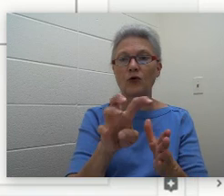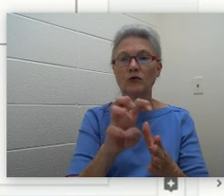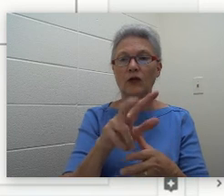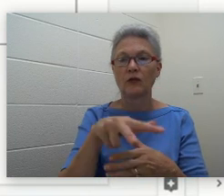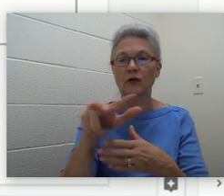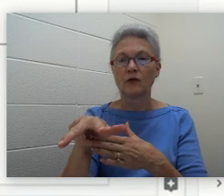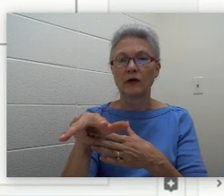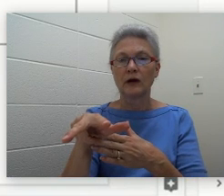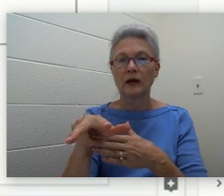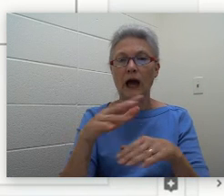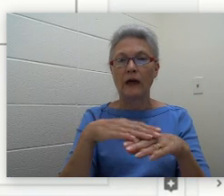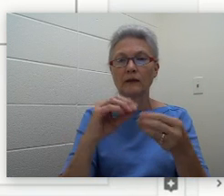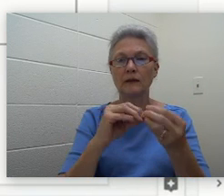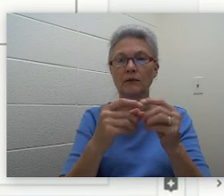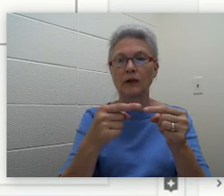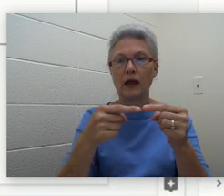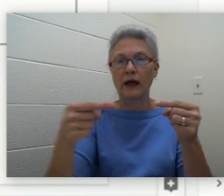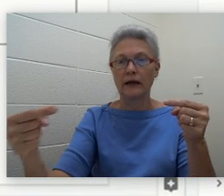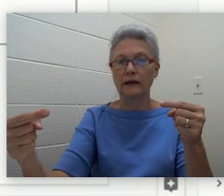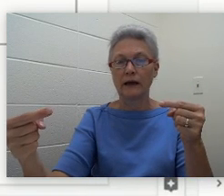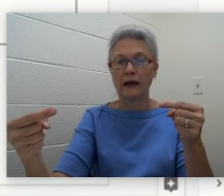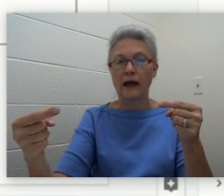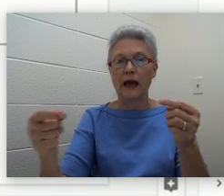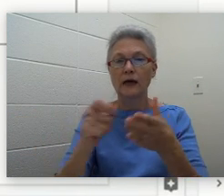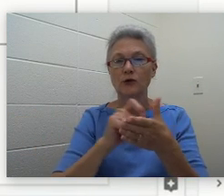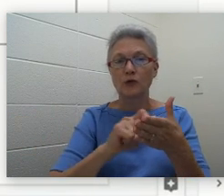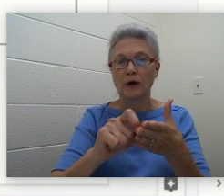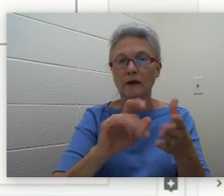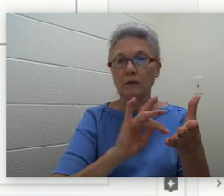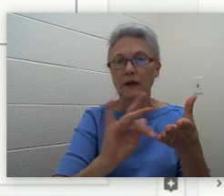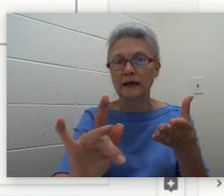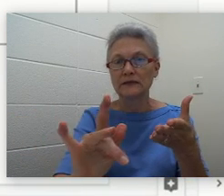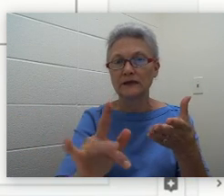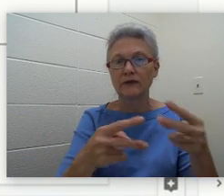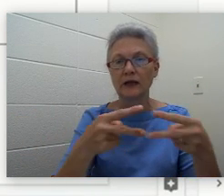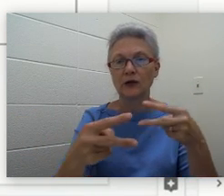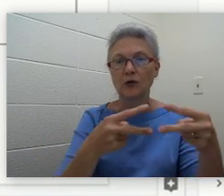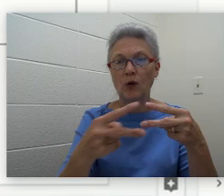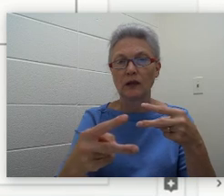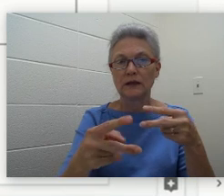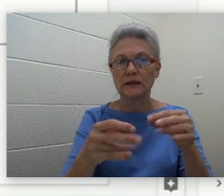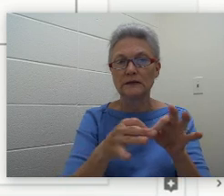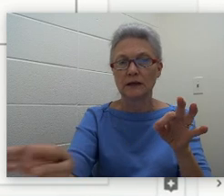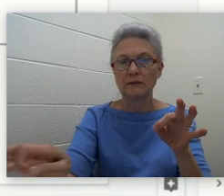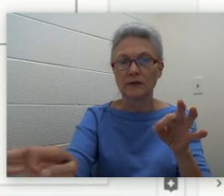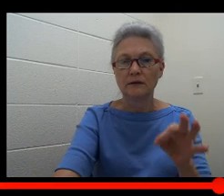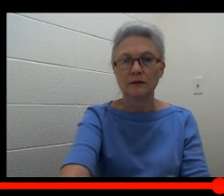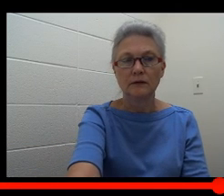10,433, on the number line and to fill in the blanks of our inequality statement.